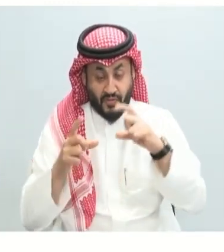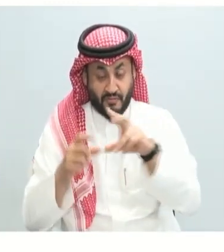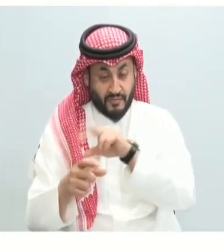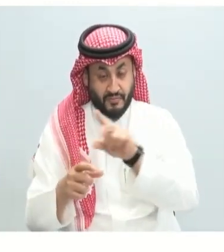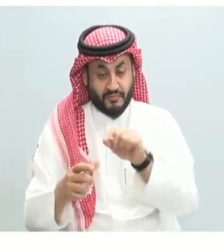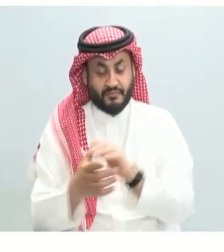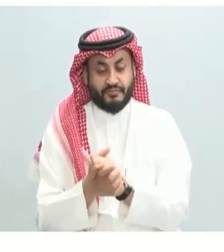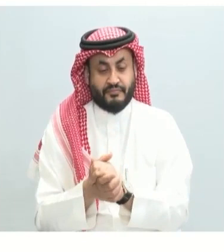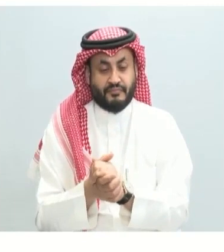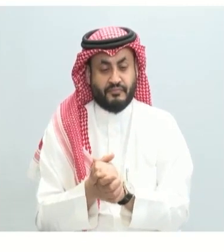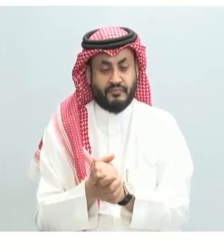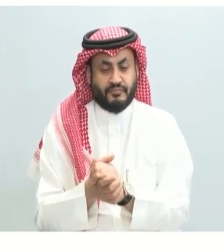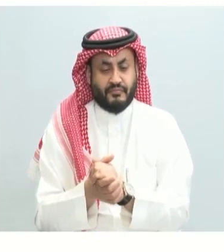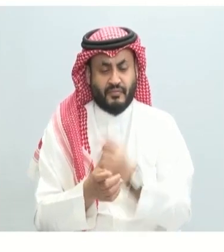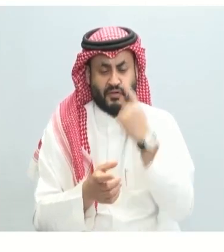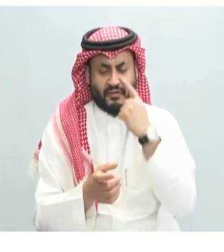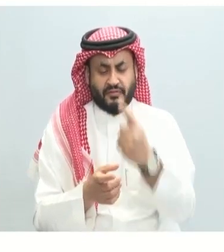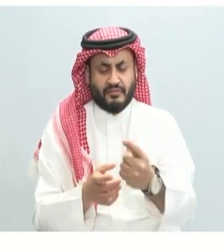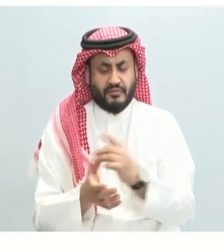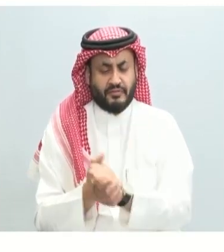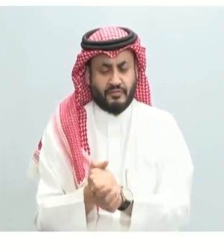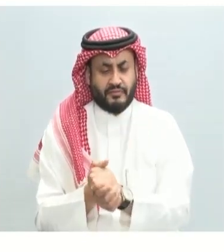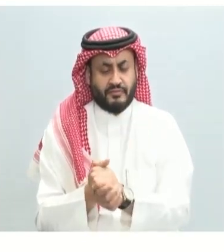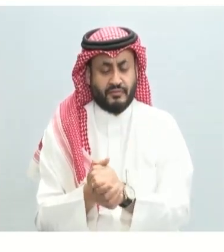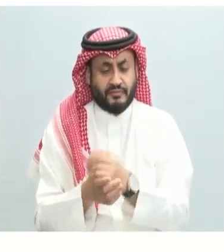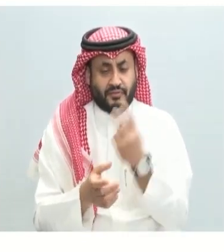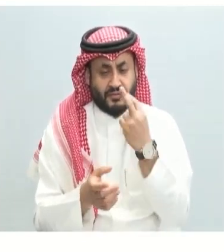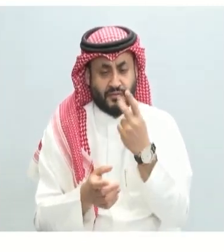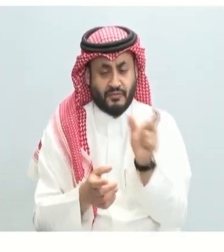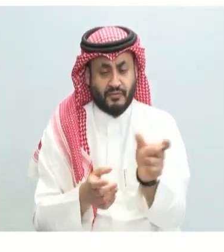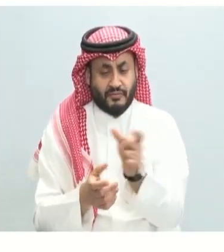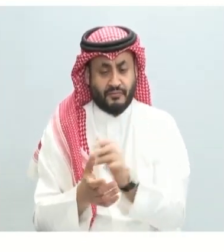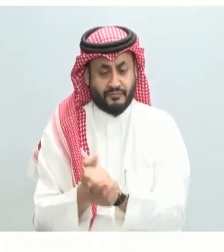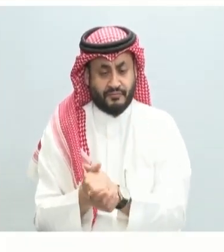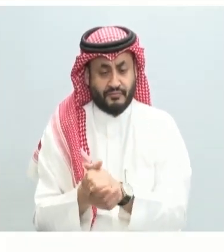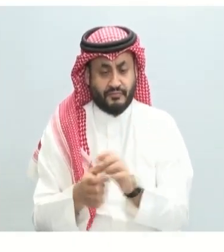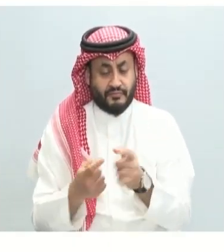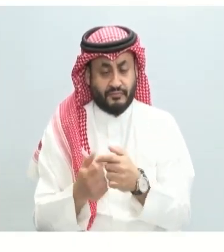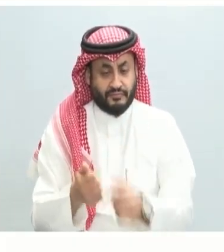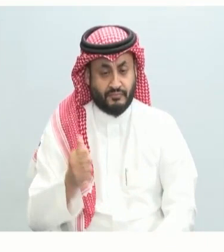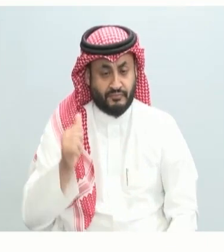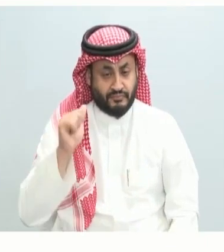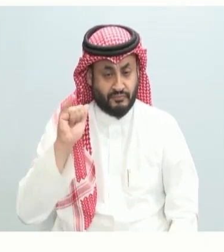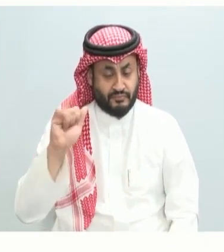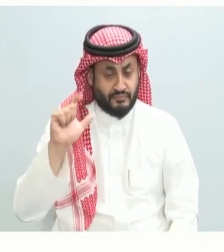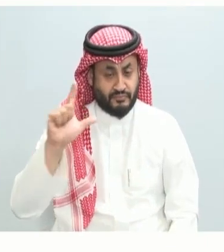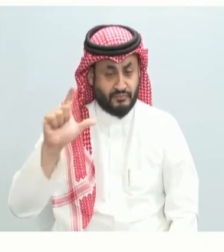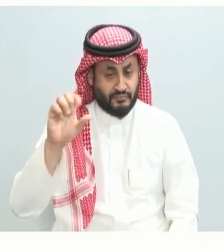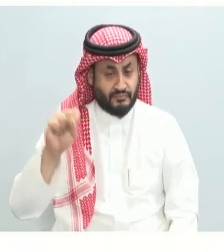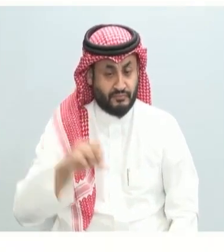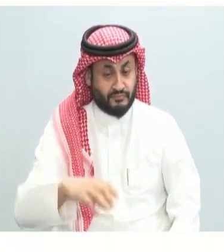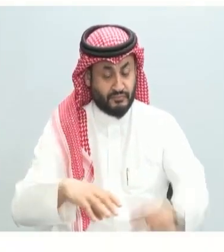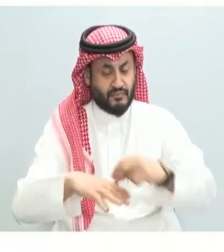letters. So just have a look at these two words. So here we have a word that ends with